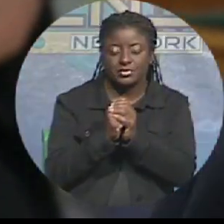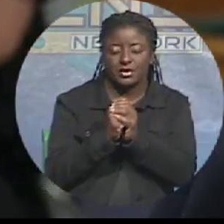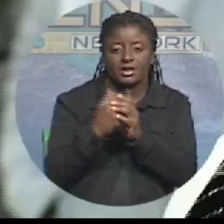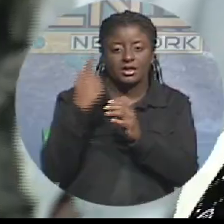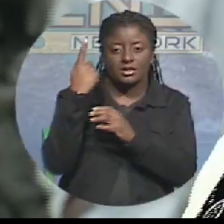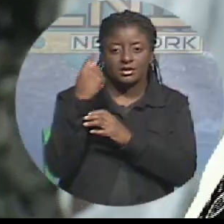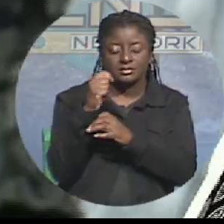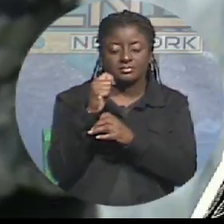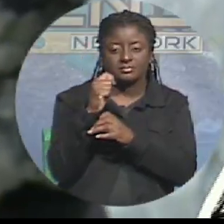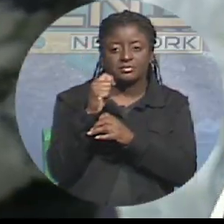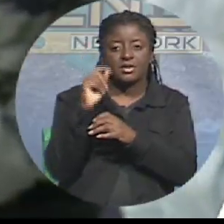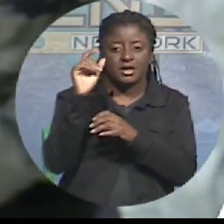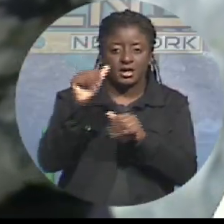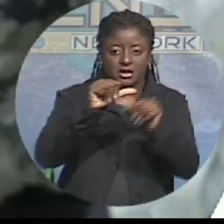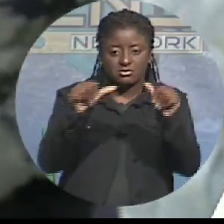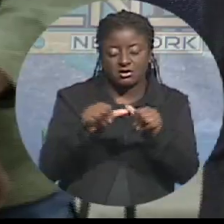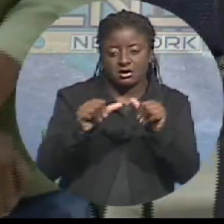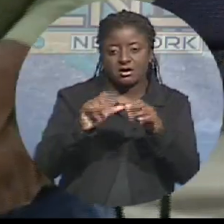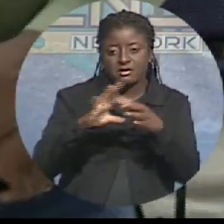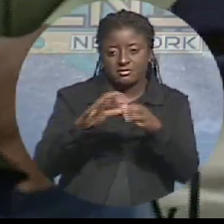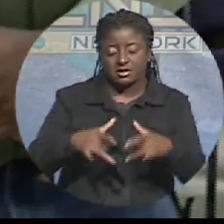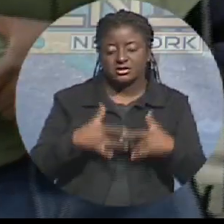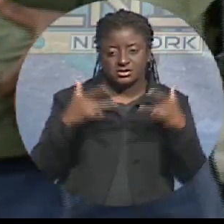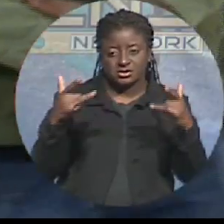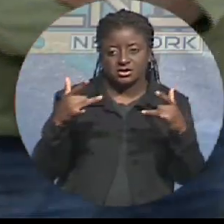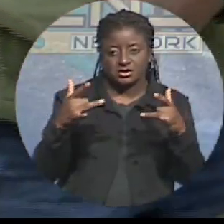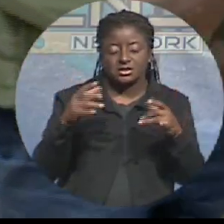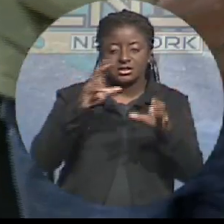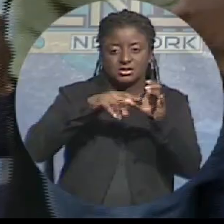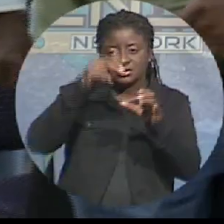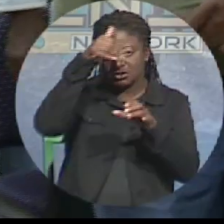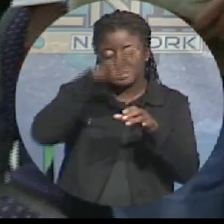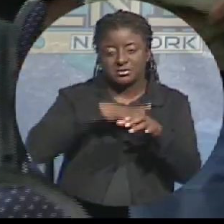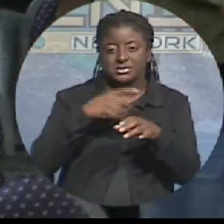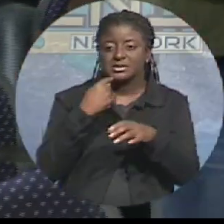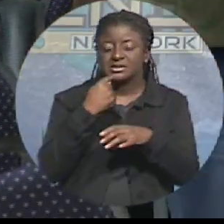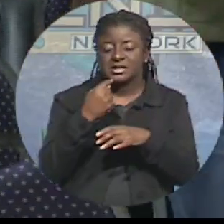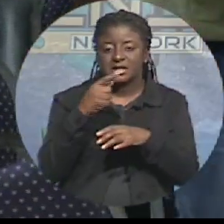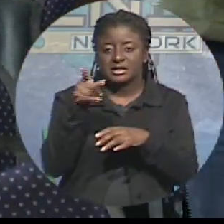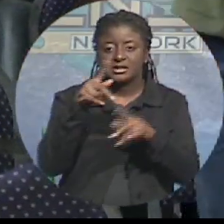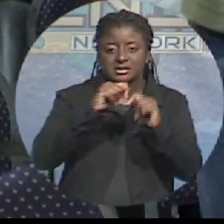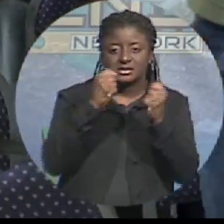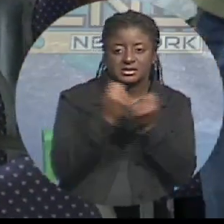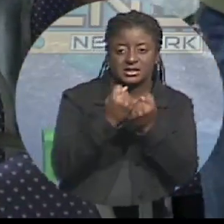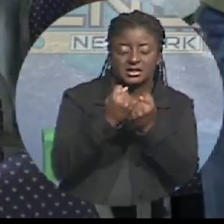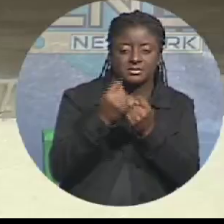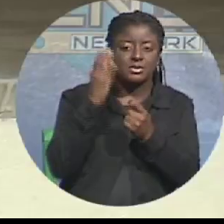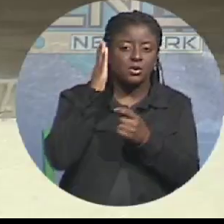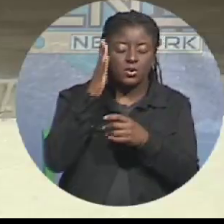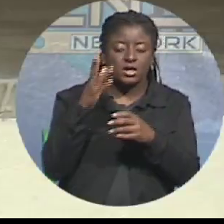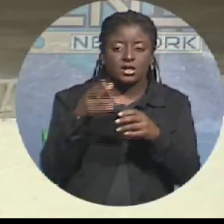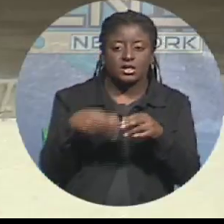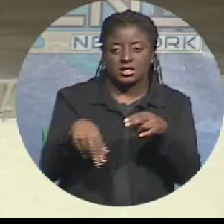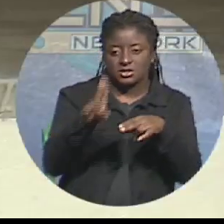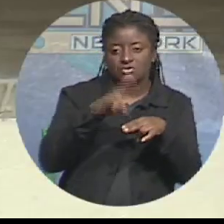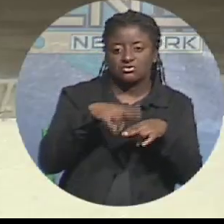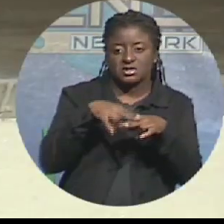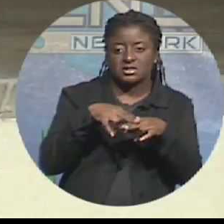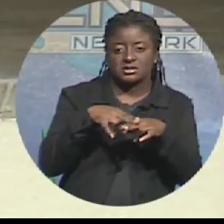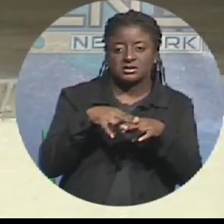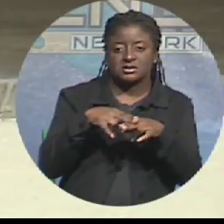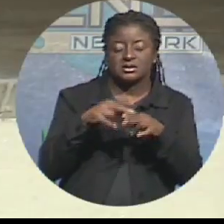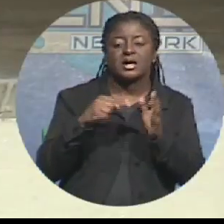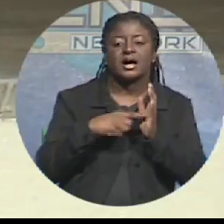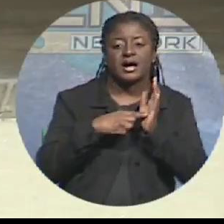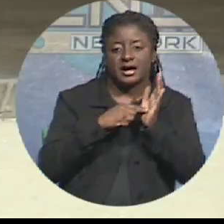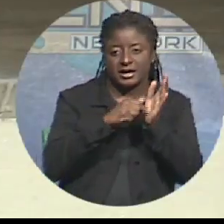of concern for Eleuthera residents. However, the Commission's chair assured residents that his team will beef up advertising efforts. We intend to have